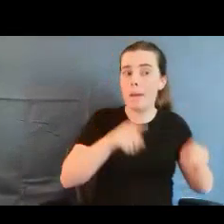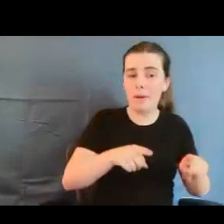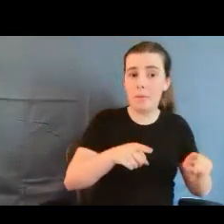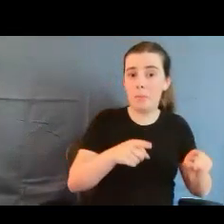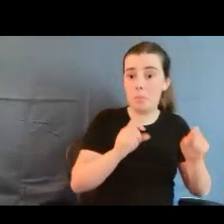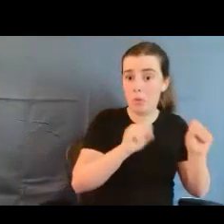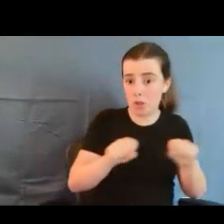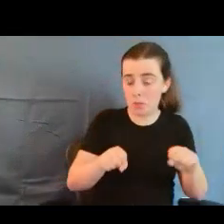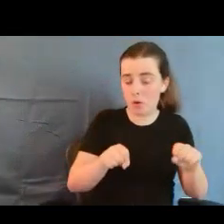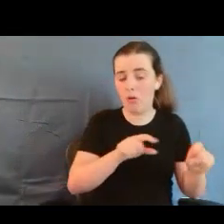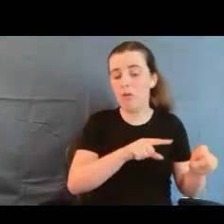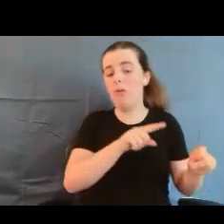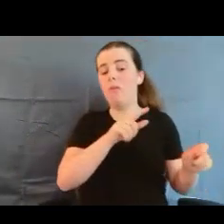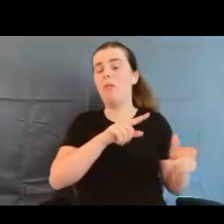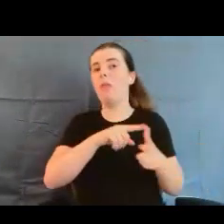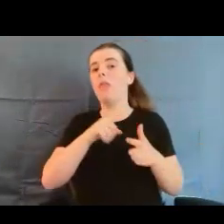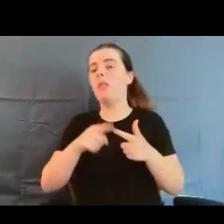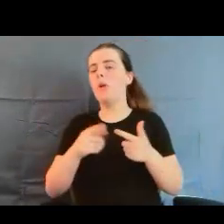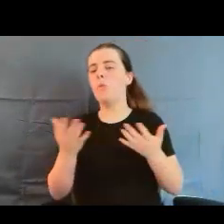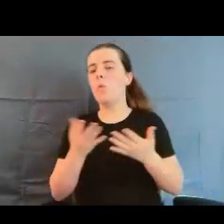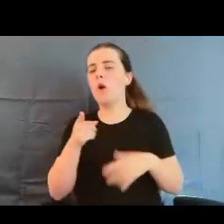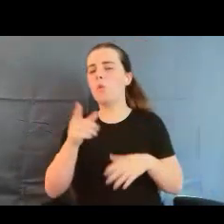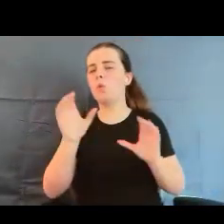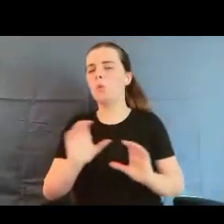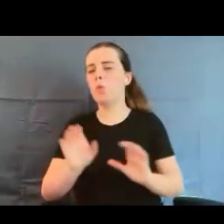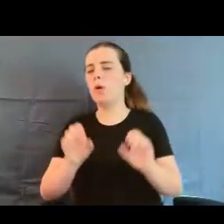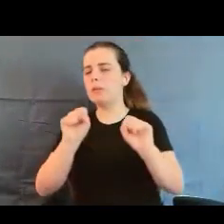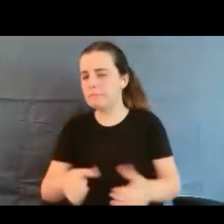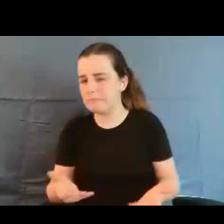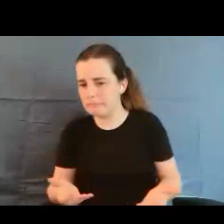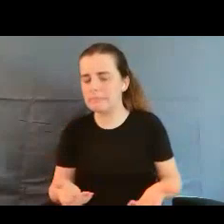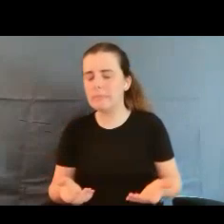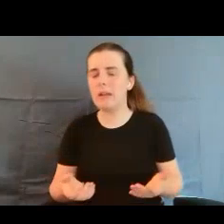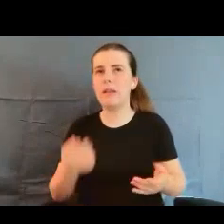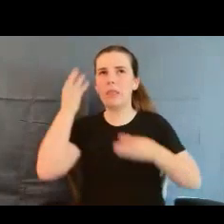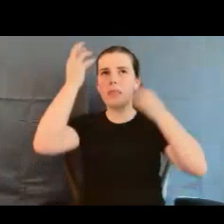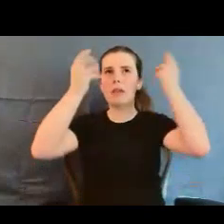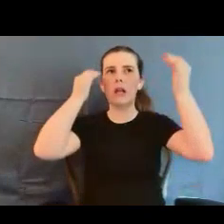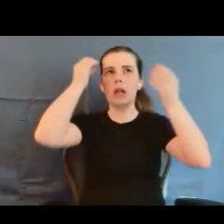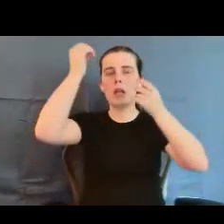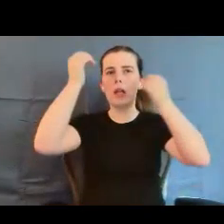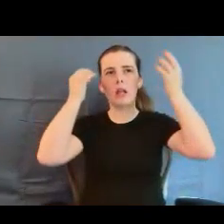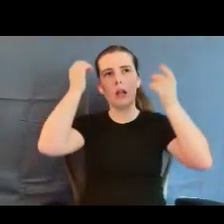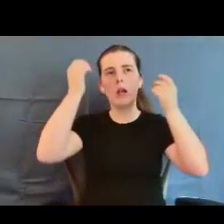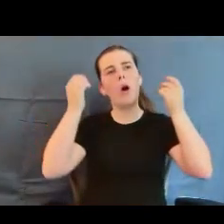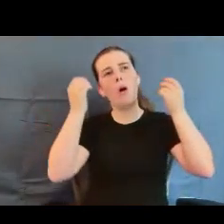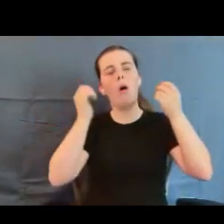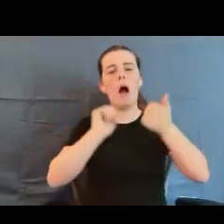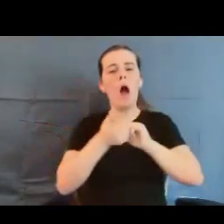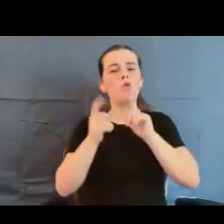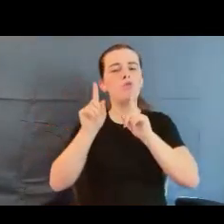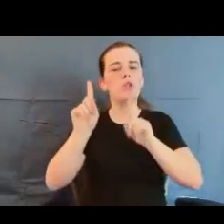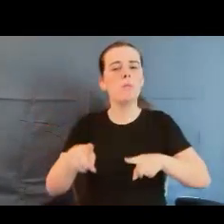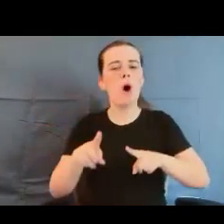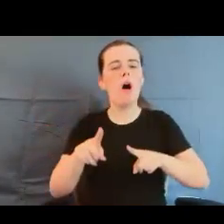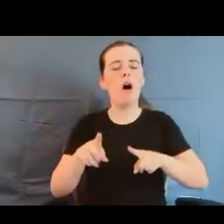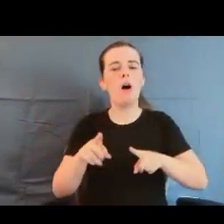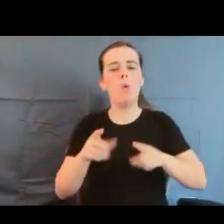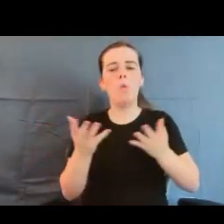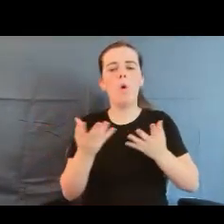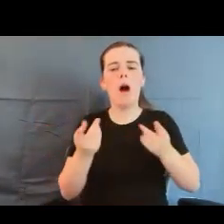in the moment, like just keep moving, like one more mile, whatever it is. Come up with your mantras. Think through how you're going to respond to events